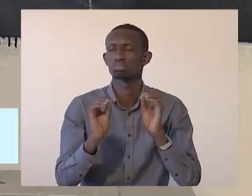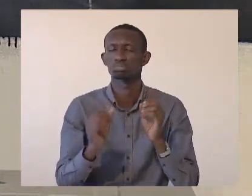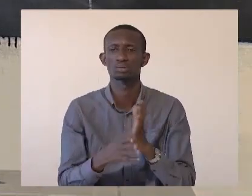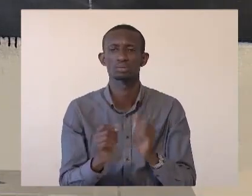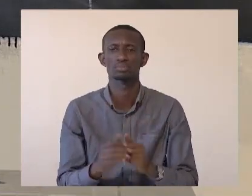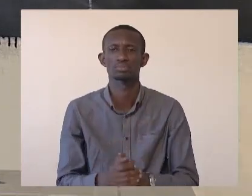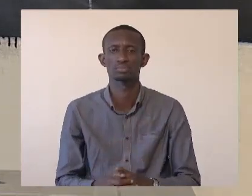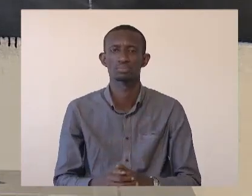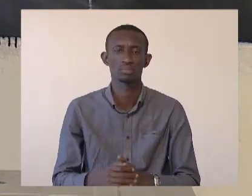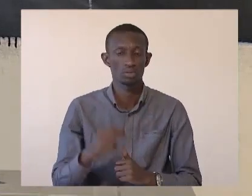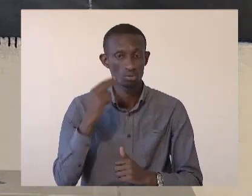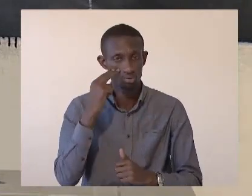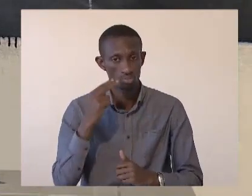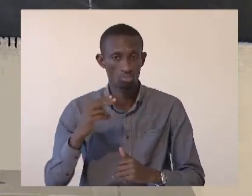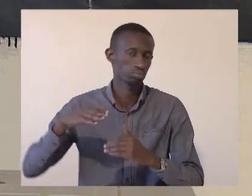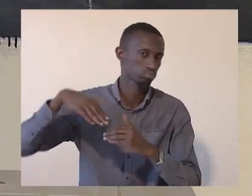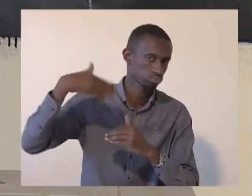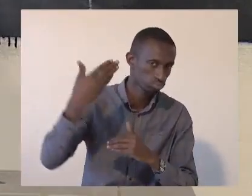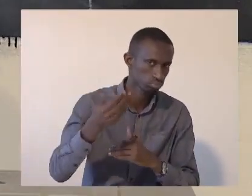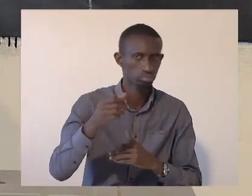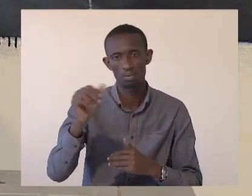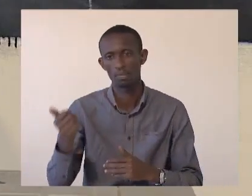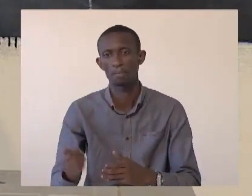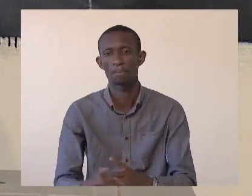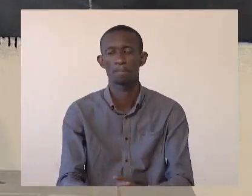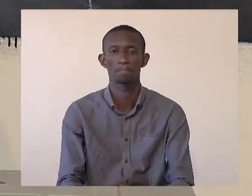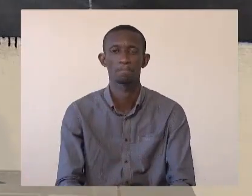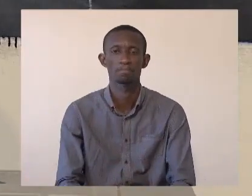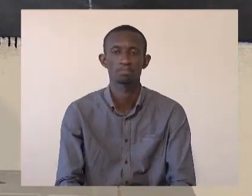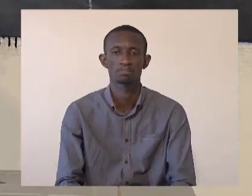we can go to the next slide.